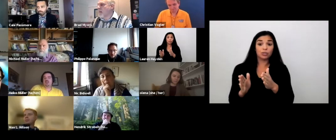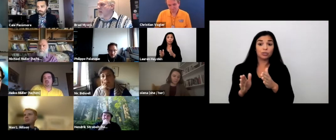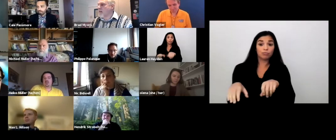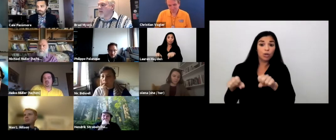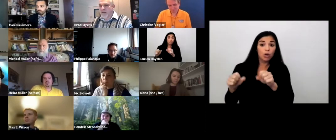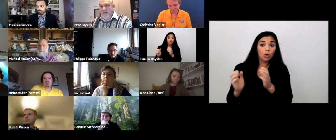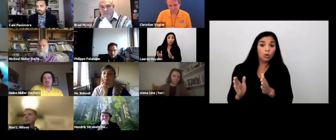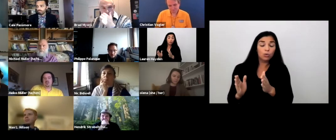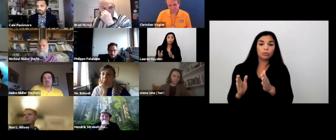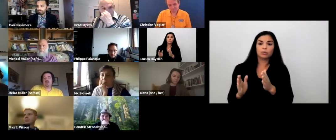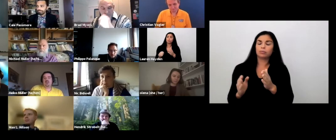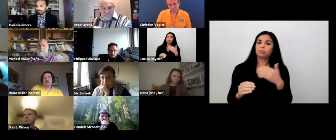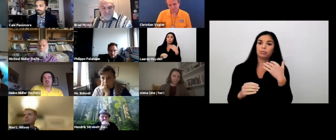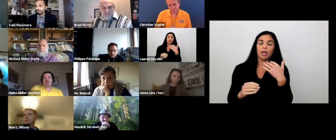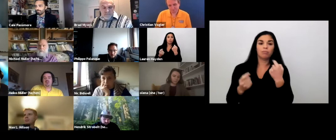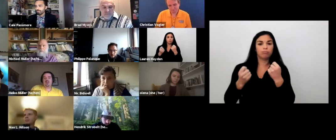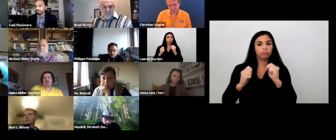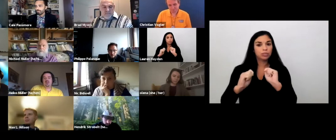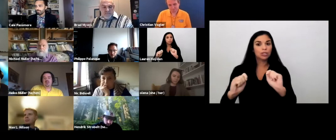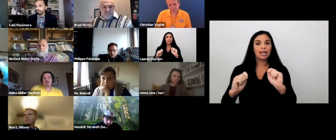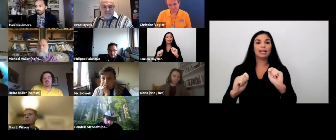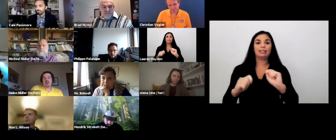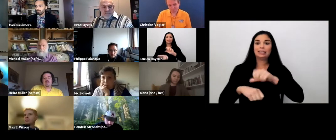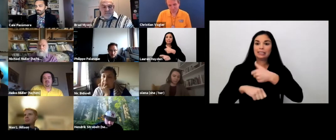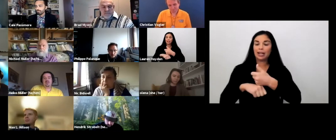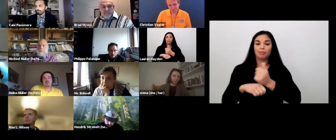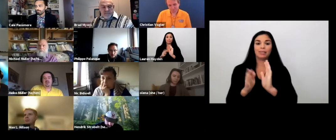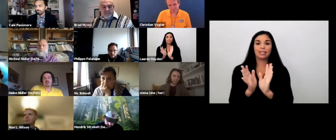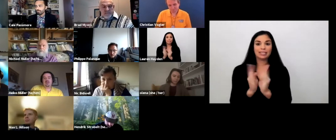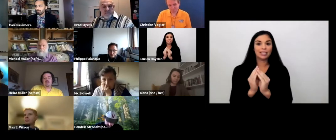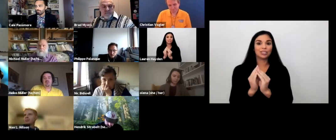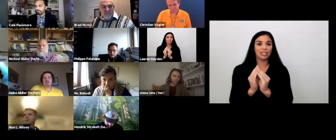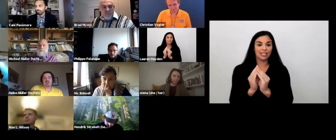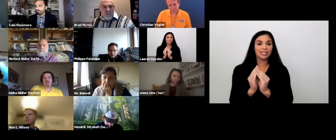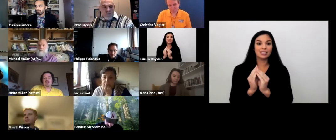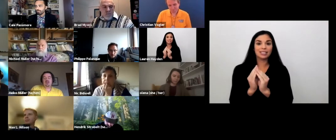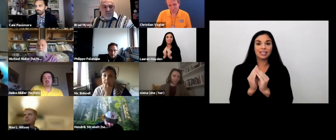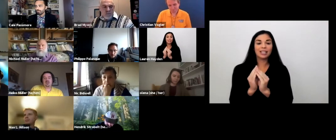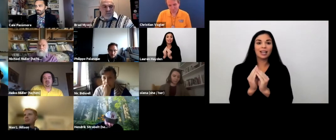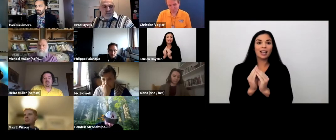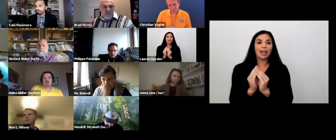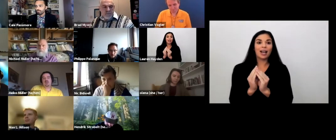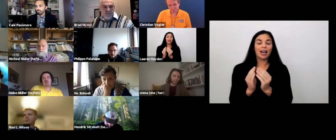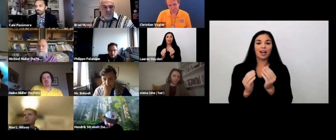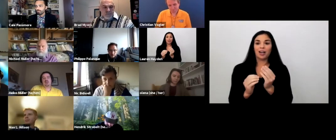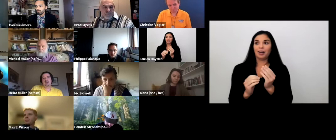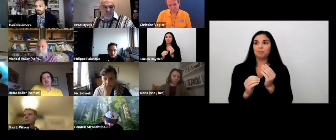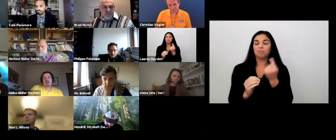such as poster sessions, where usually you have, like, also, like, starting